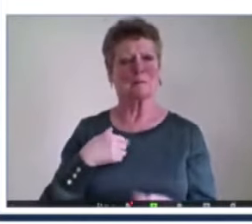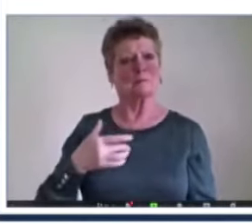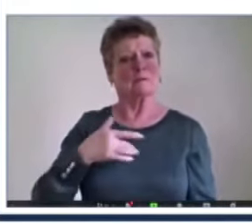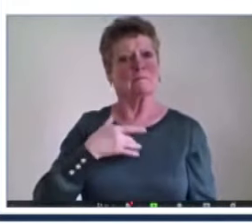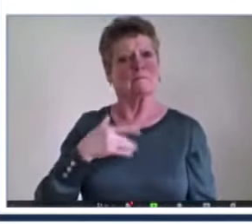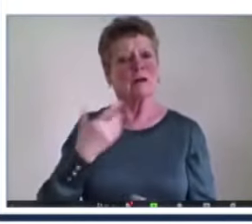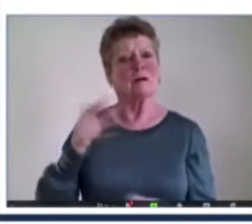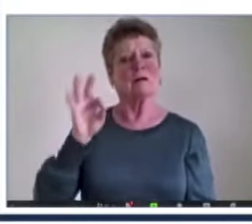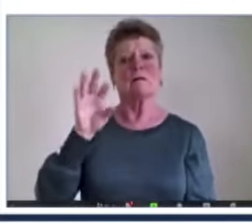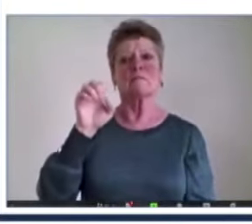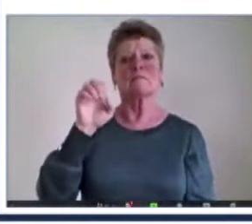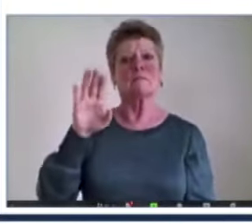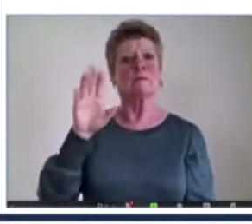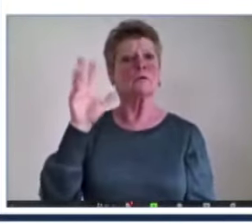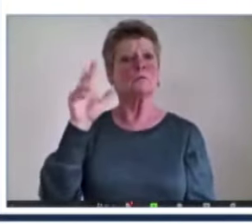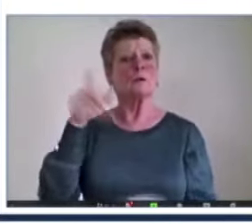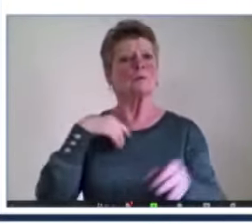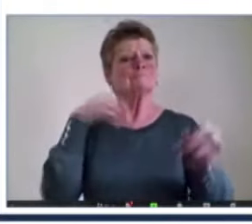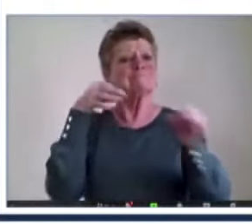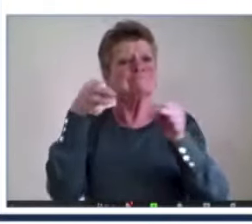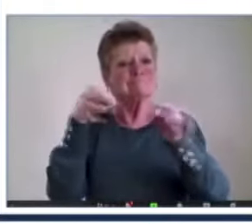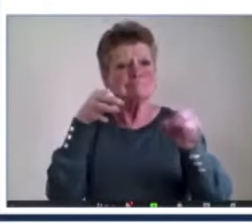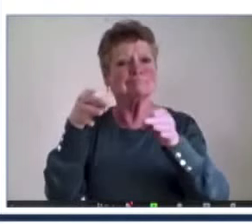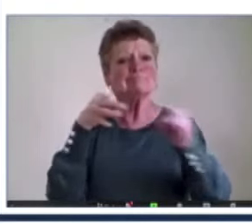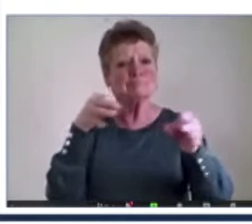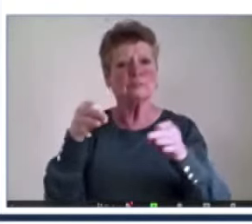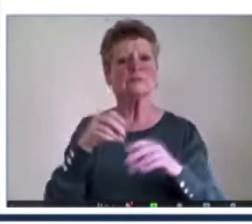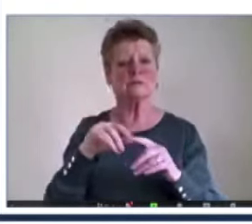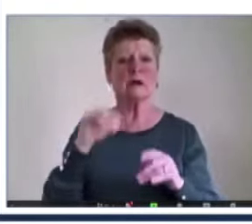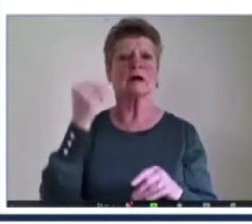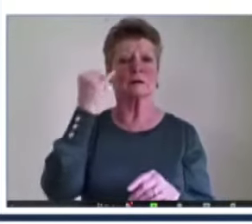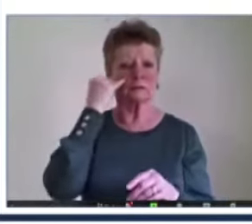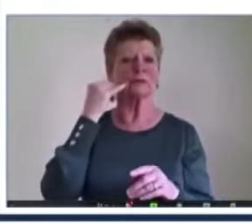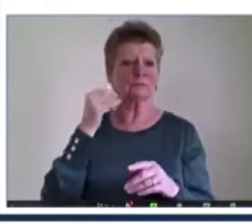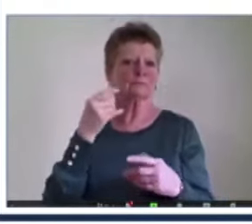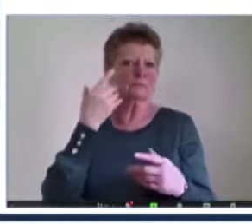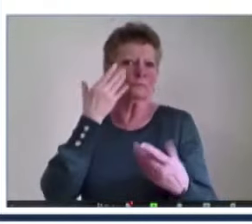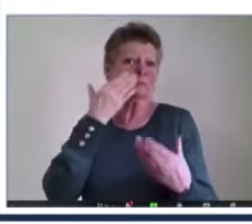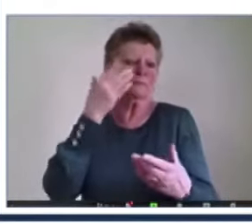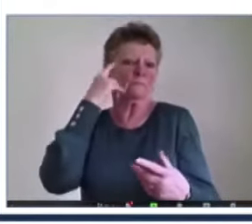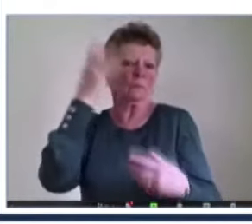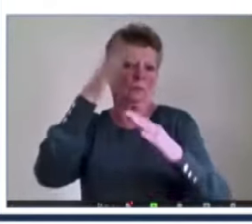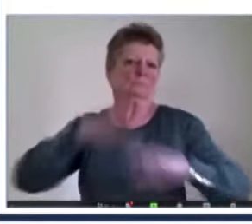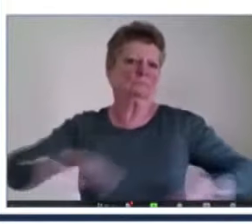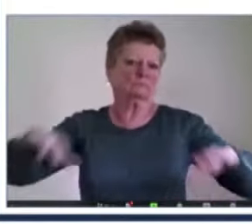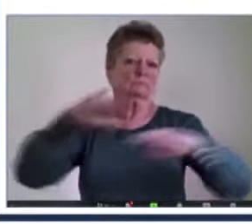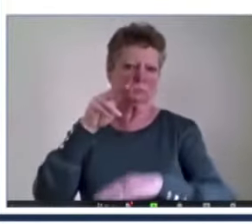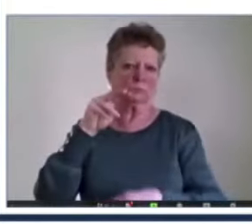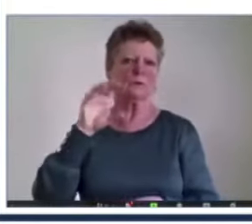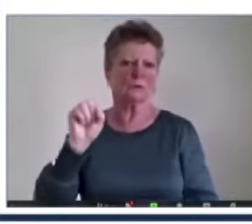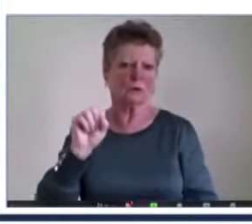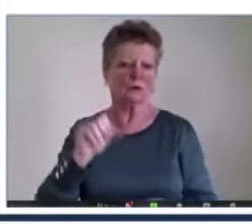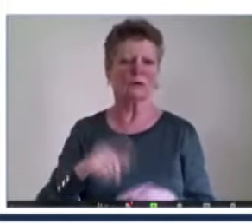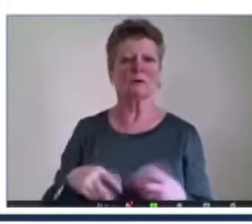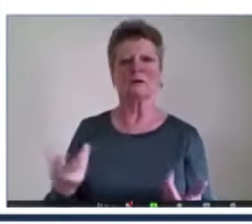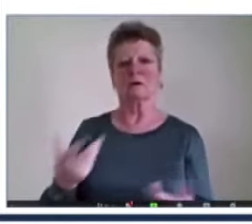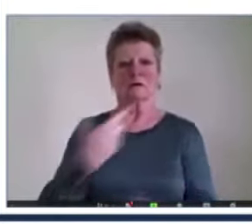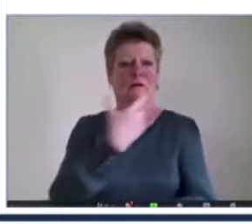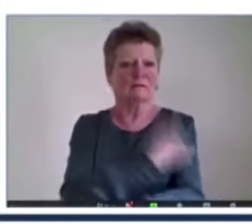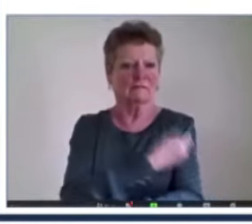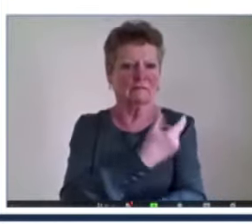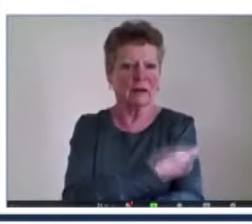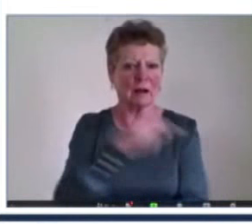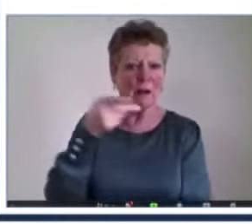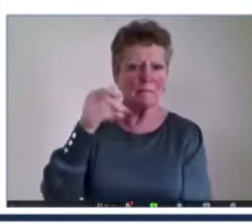on February 23rd was and is the right course of action for Nova Scotia. The Vax Pass is gone. People